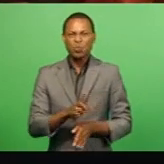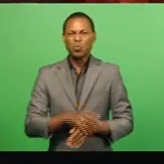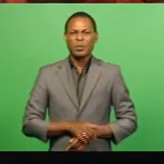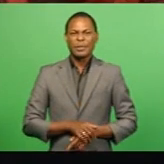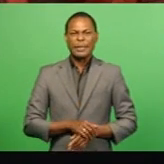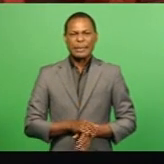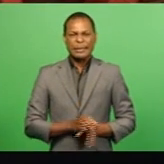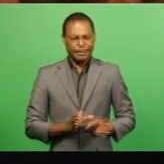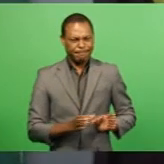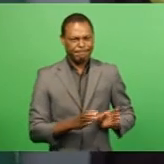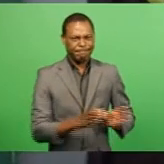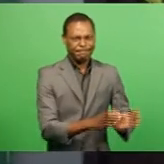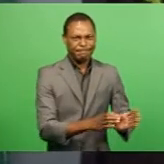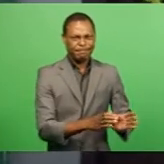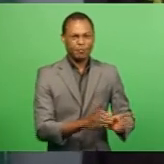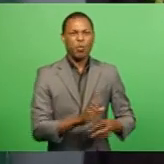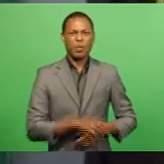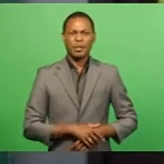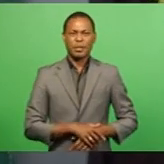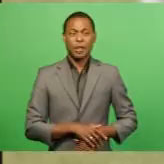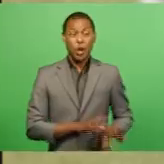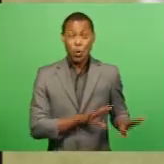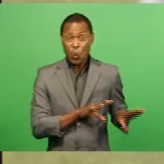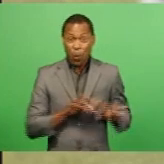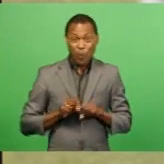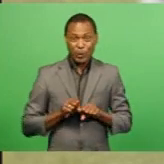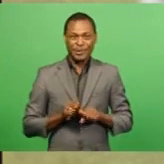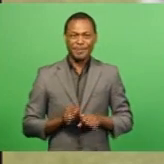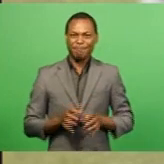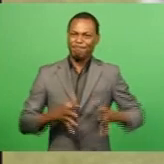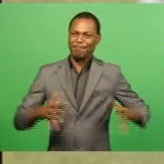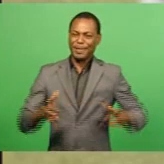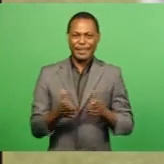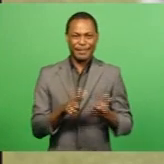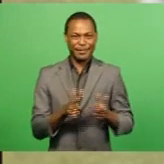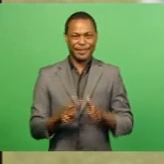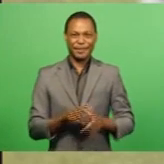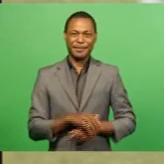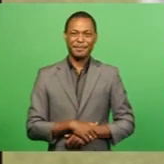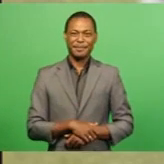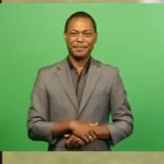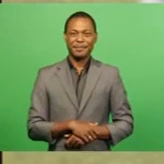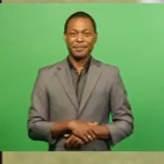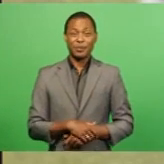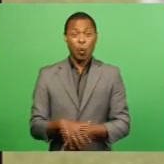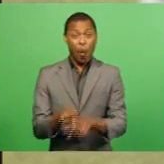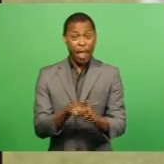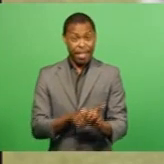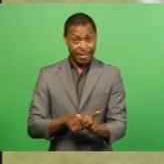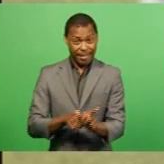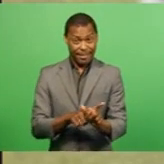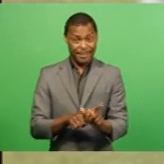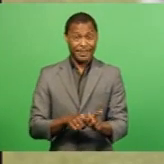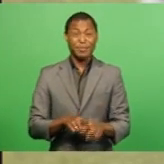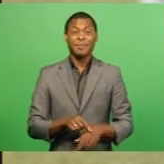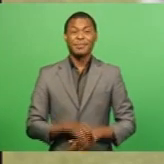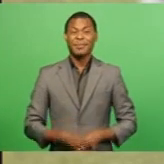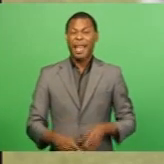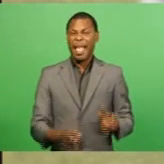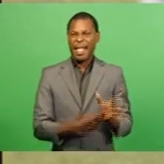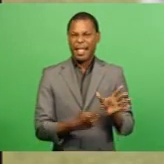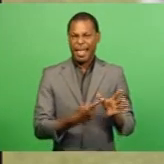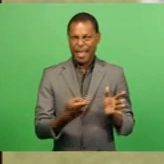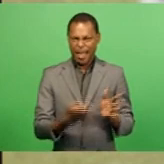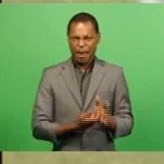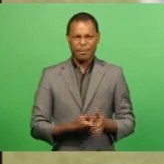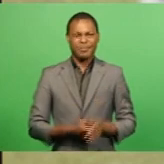us the freedom to be able to come and host one of the biggest events ever. The young Life After Rugby Barbarians side remains undefeated after day